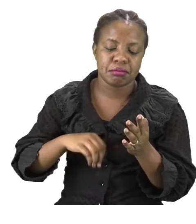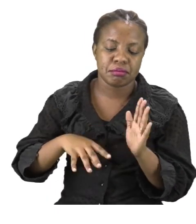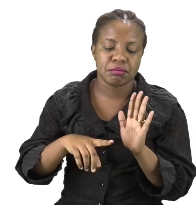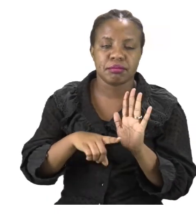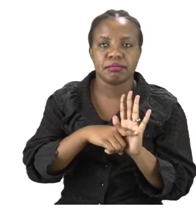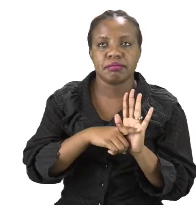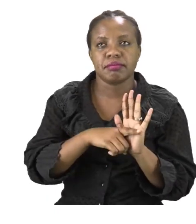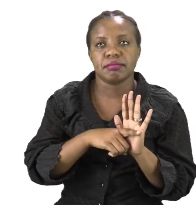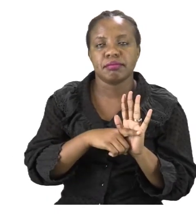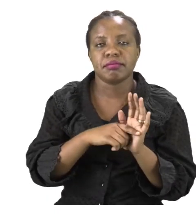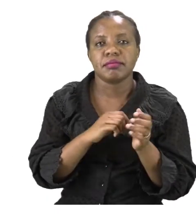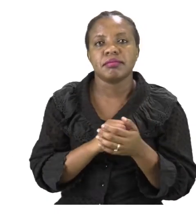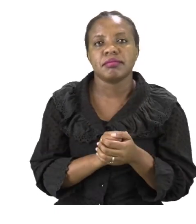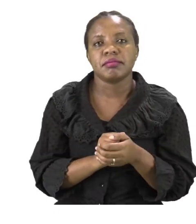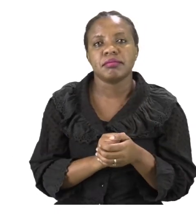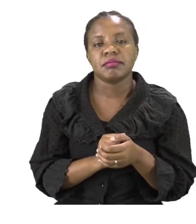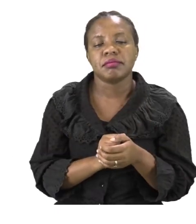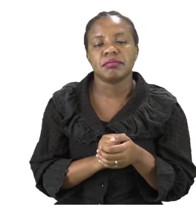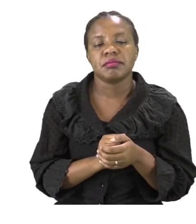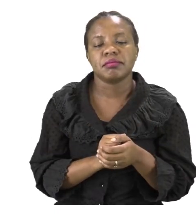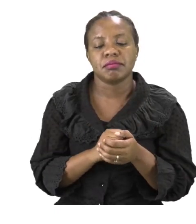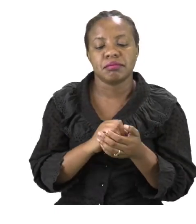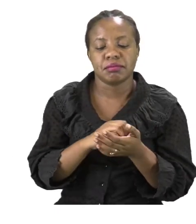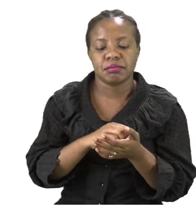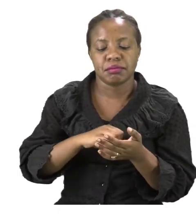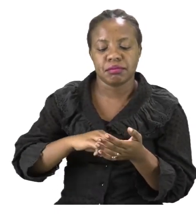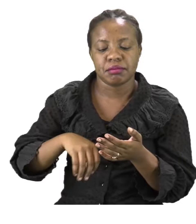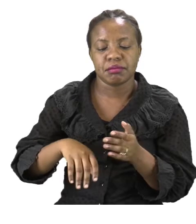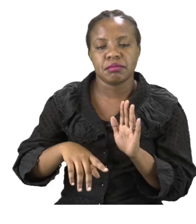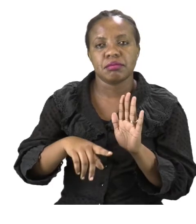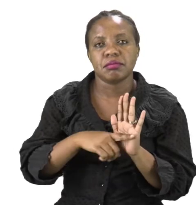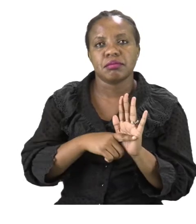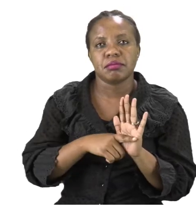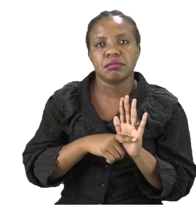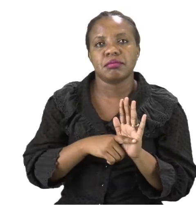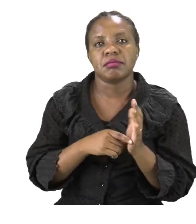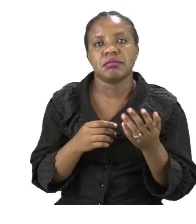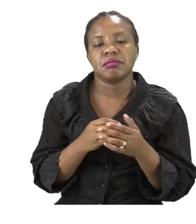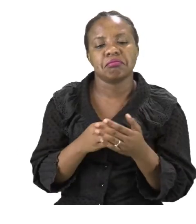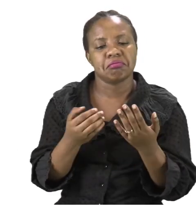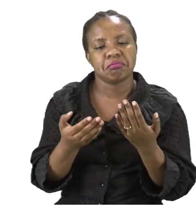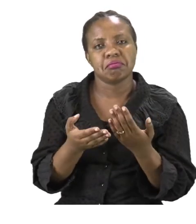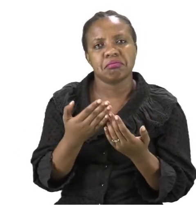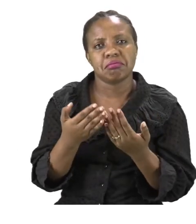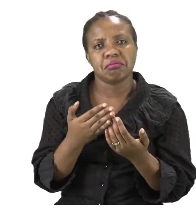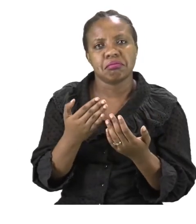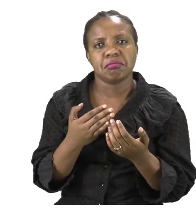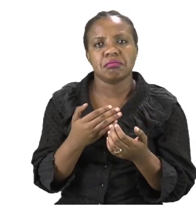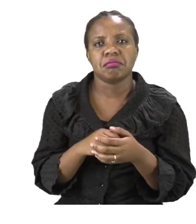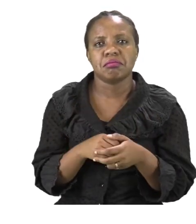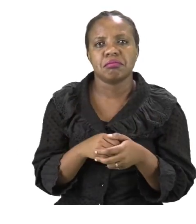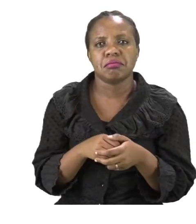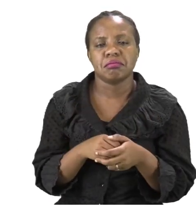subtracting or taking away. Now this one is also very easy because we are going to